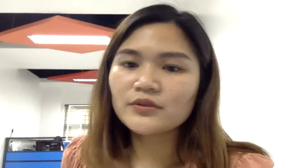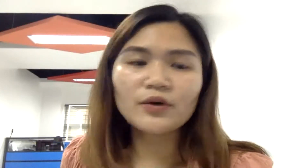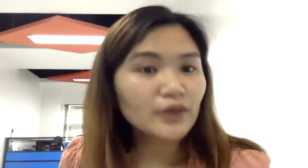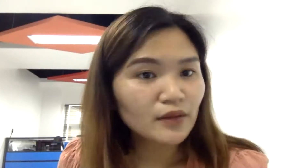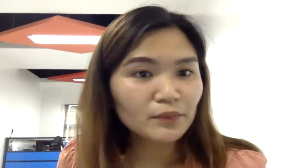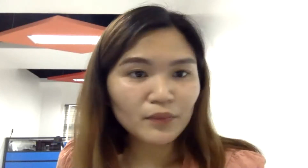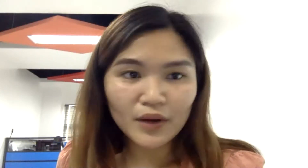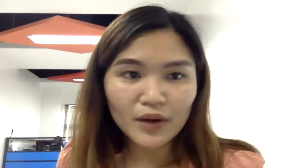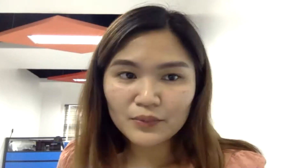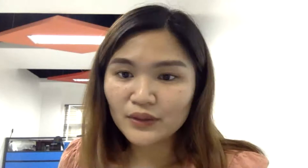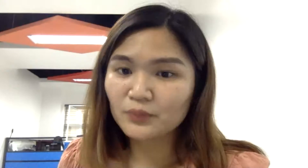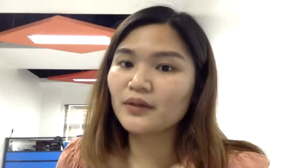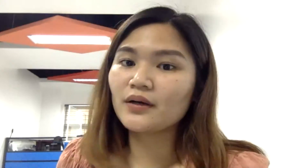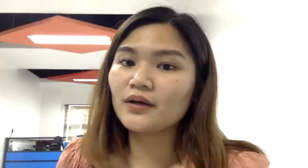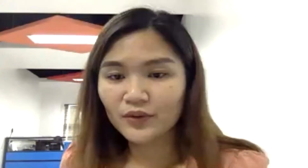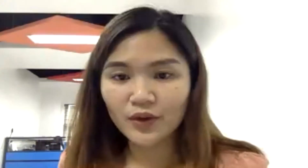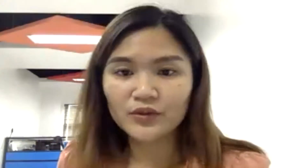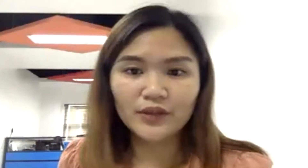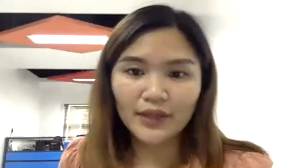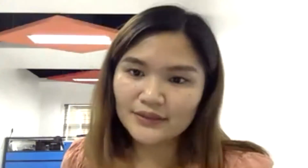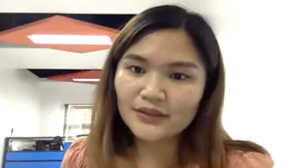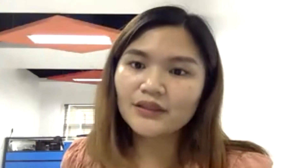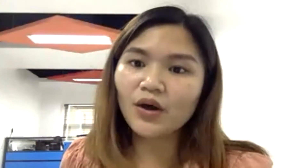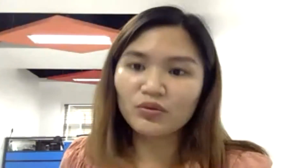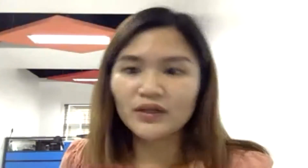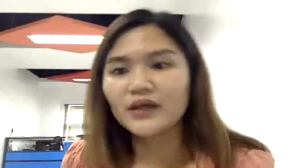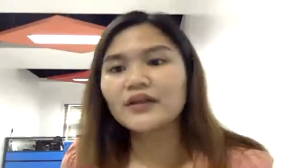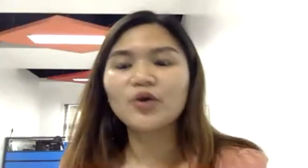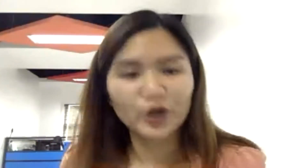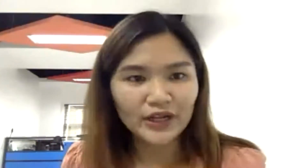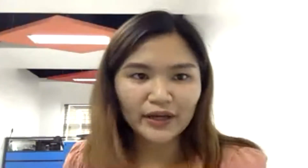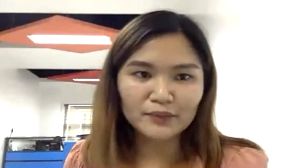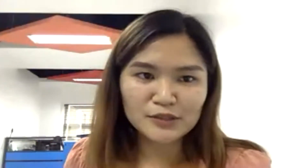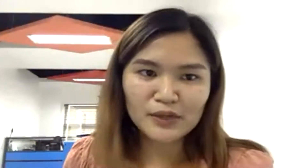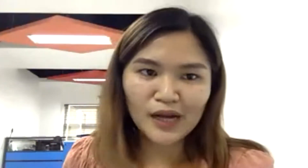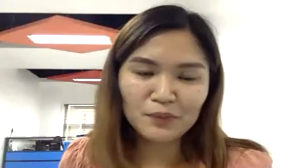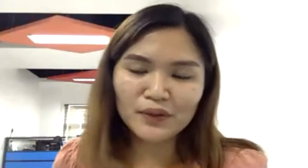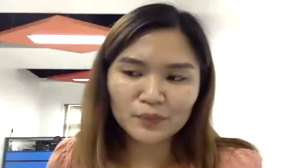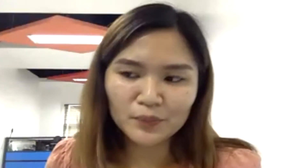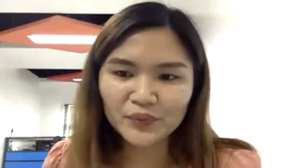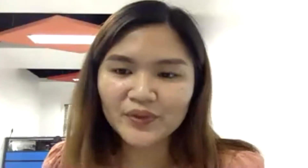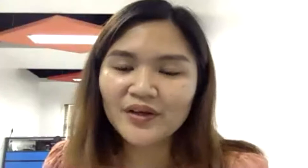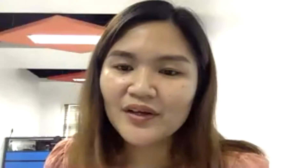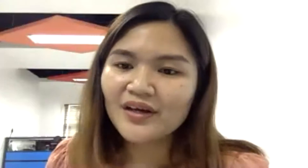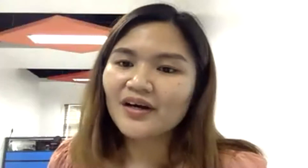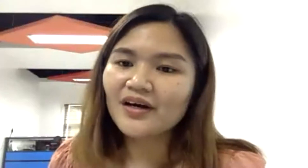yung sa content po, ang alam ko hindi po magkapareho ng content si offline and online. Mas marami pa rin